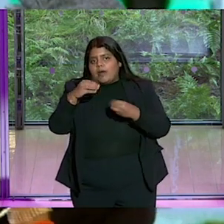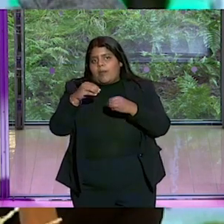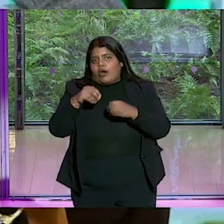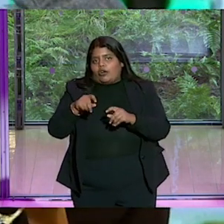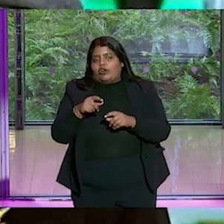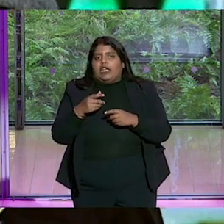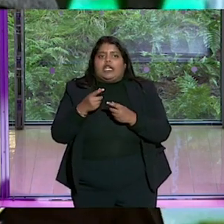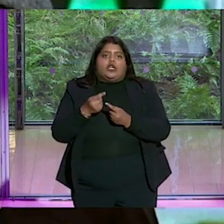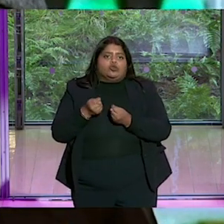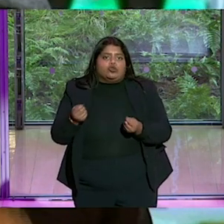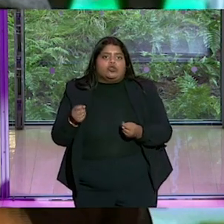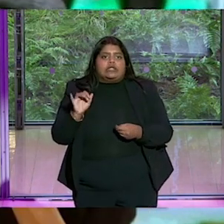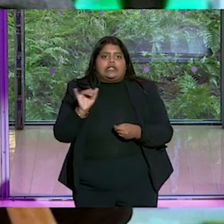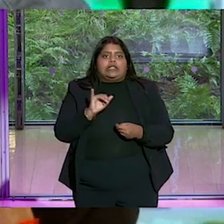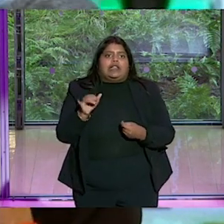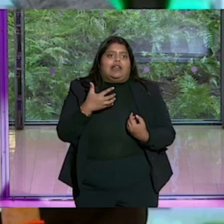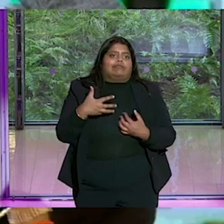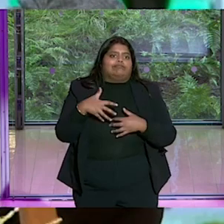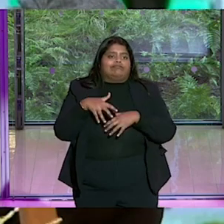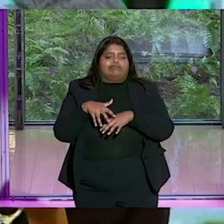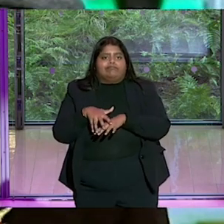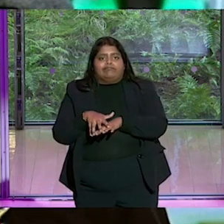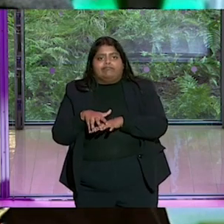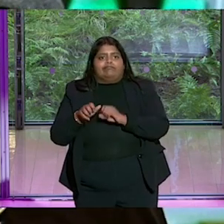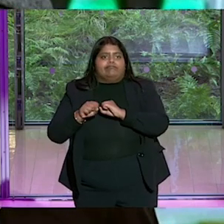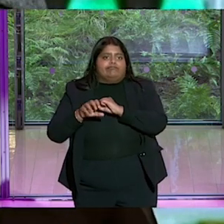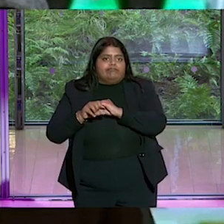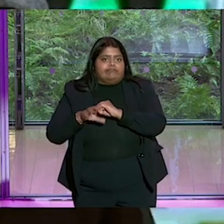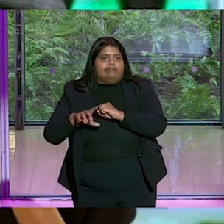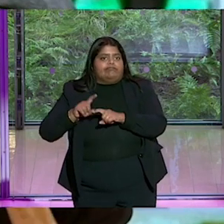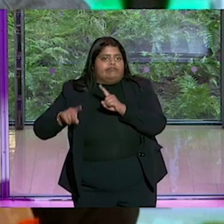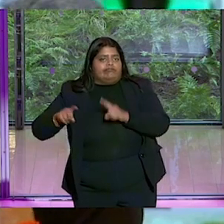for segmentation, for targeting, and for measurement.